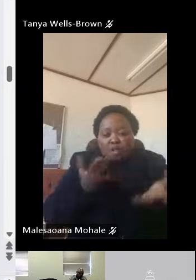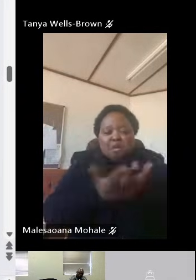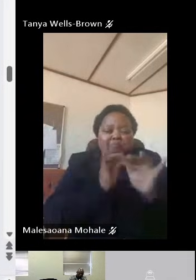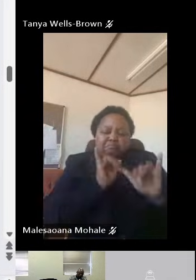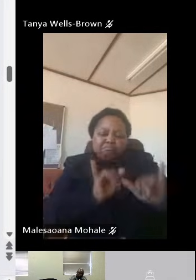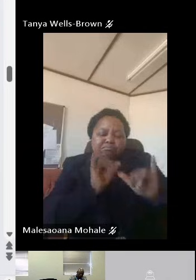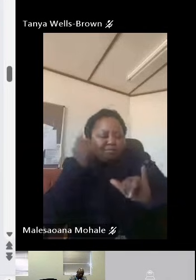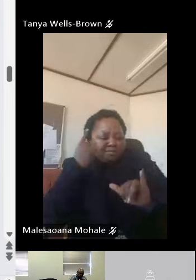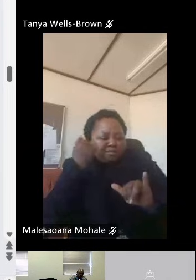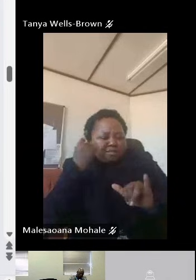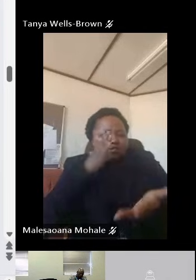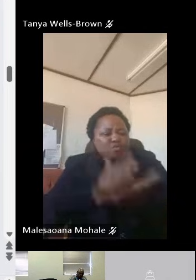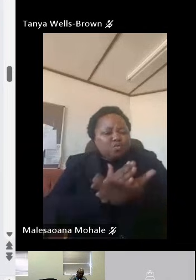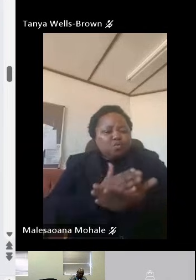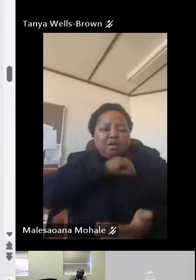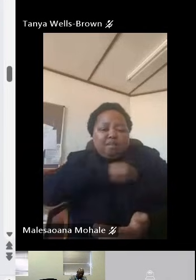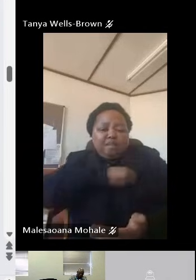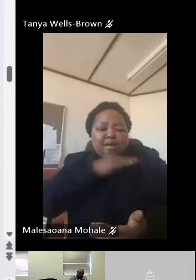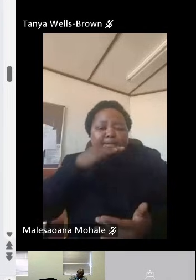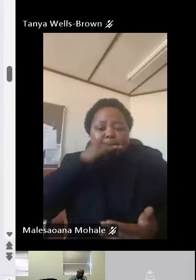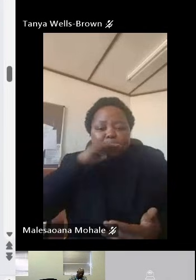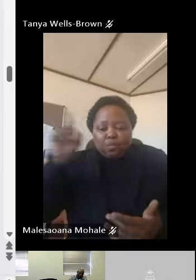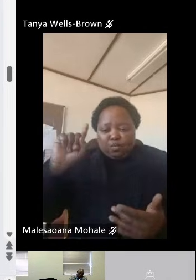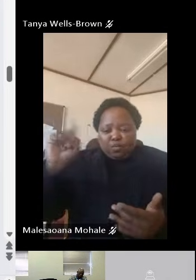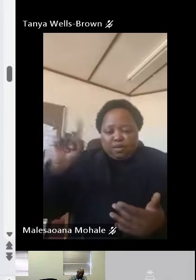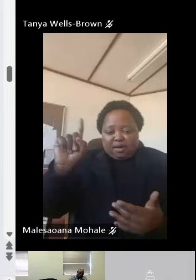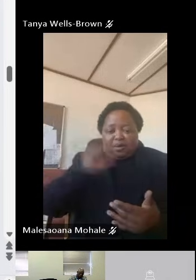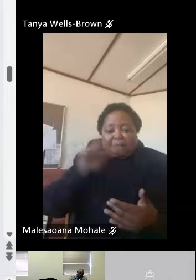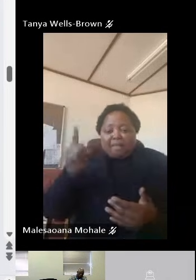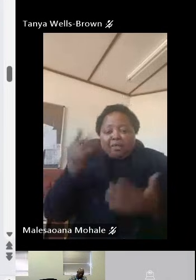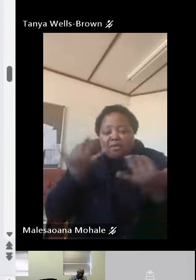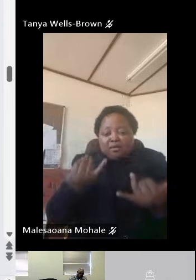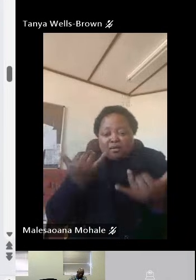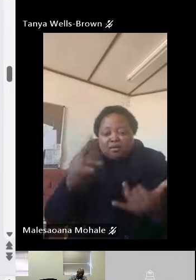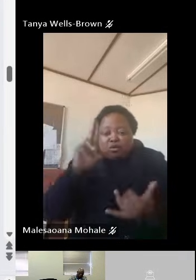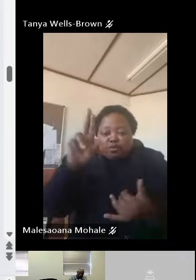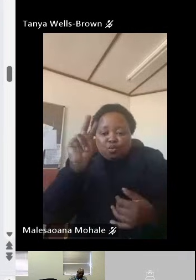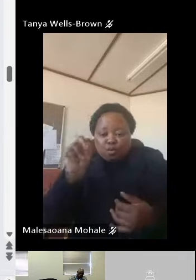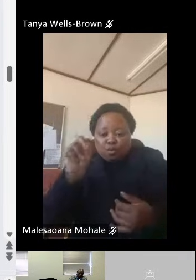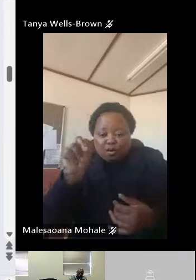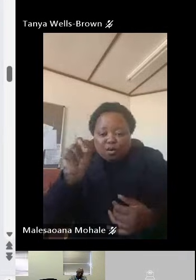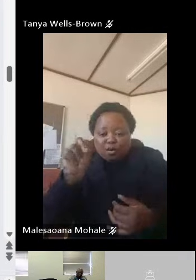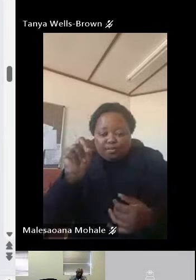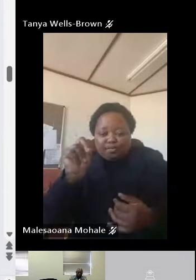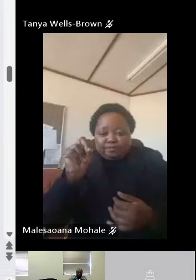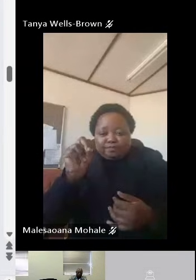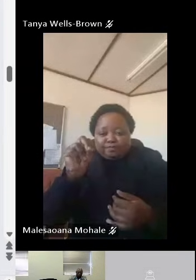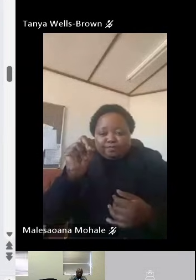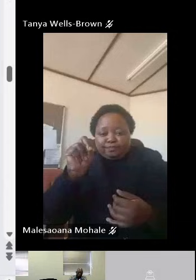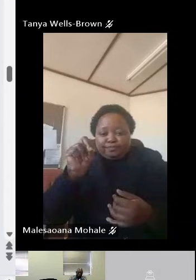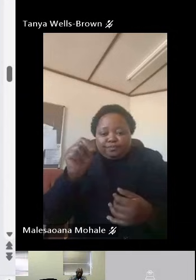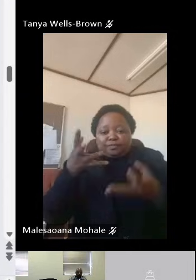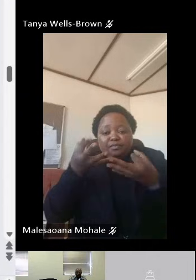disability is. But according to the United Nations, they gave such a wonderful explanation of what disability